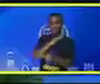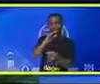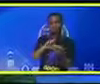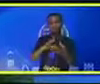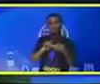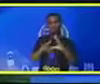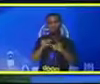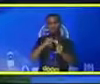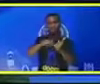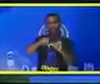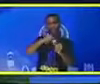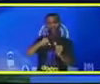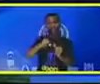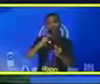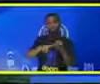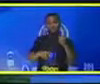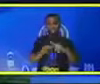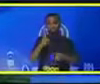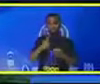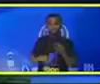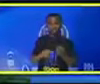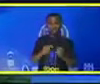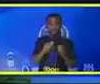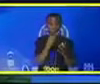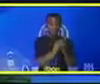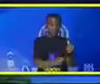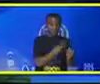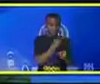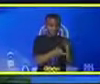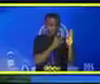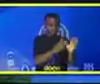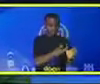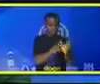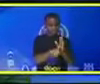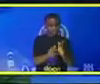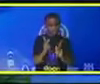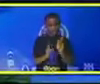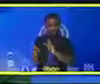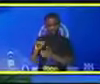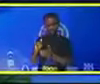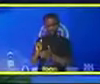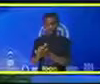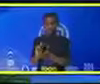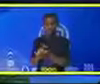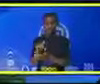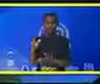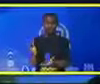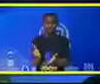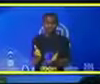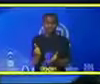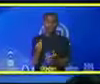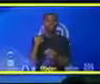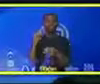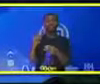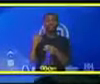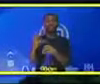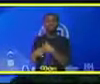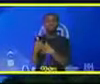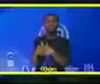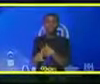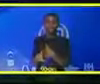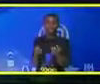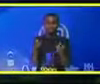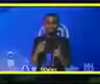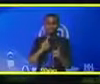visitor and the one to give the bread and the one knocking were friends. When it has to do with the favor